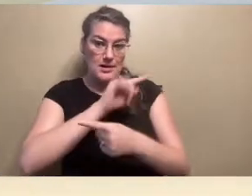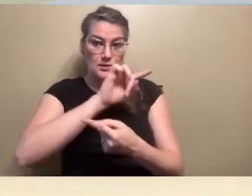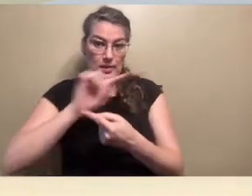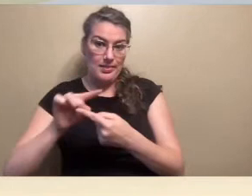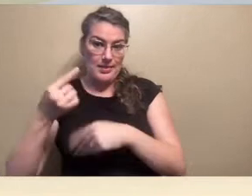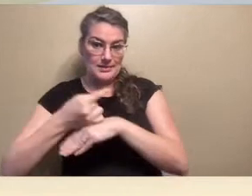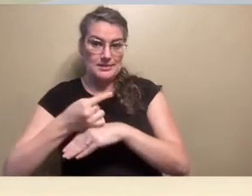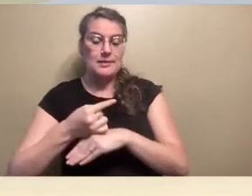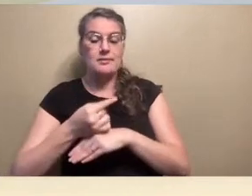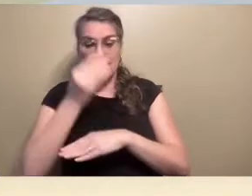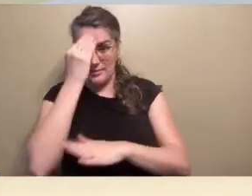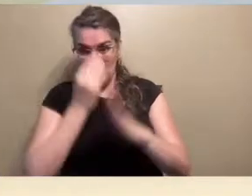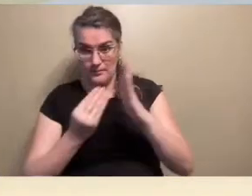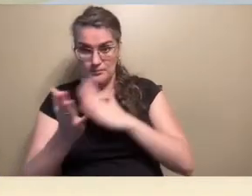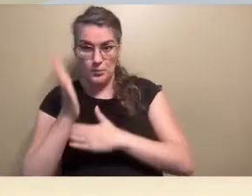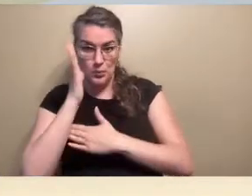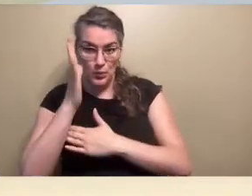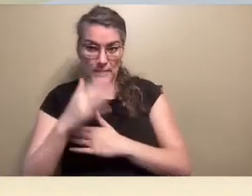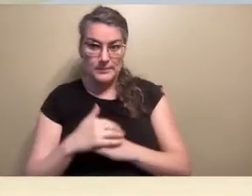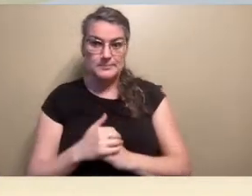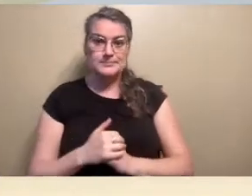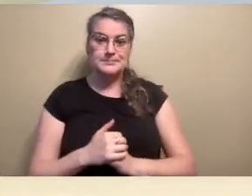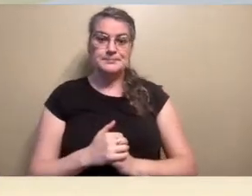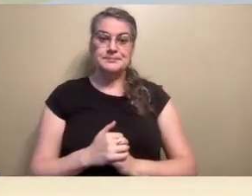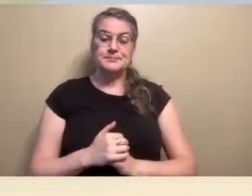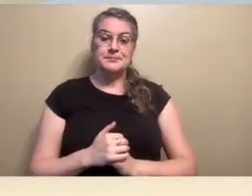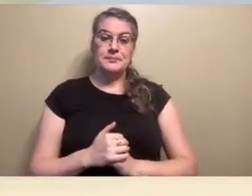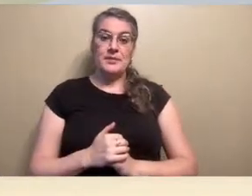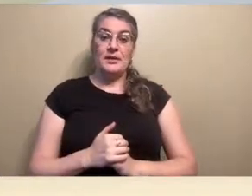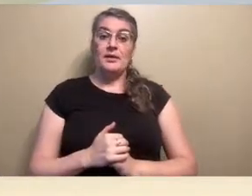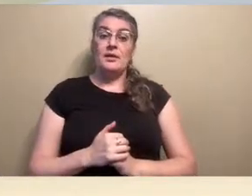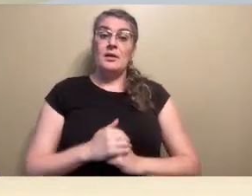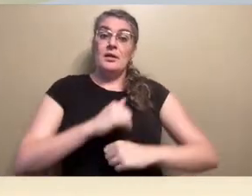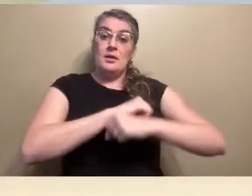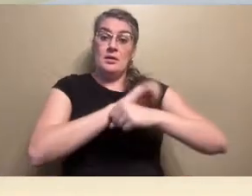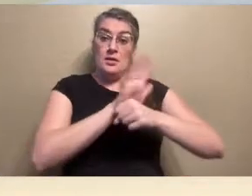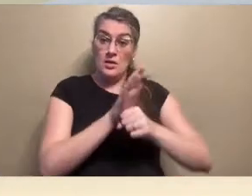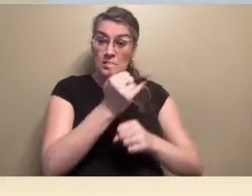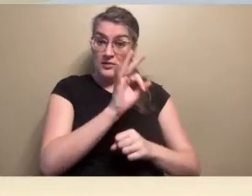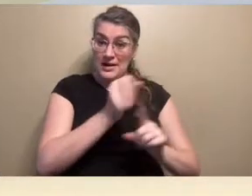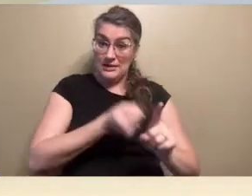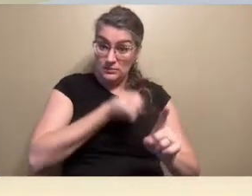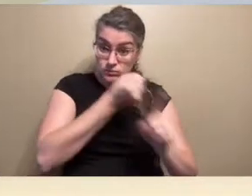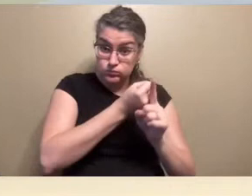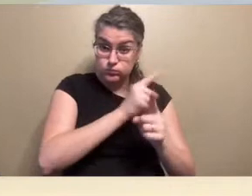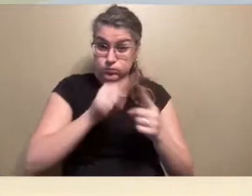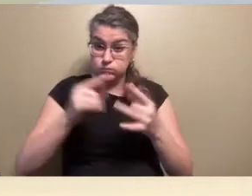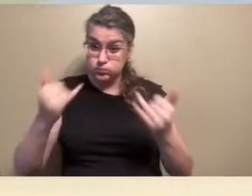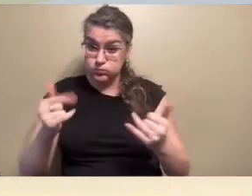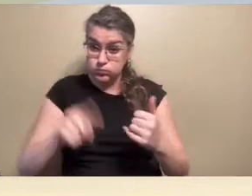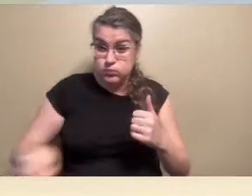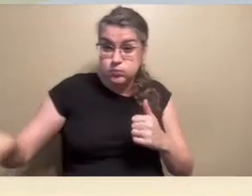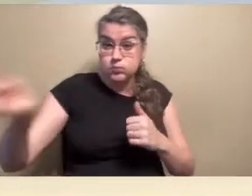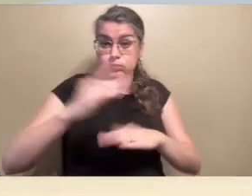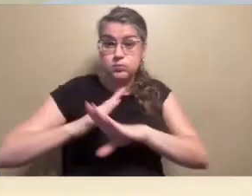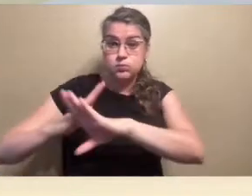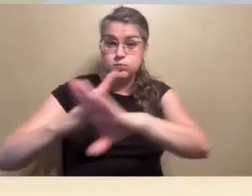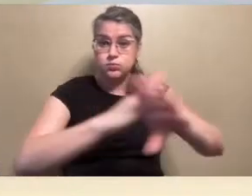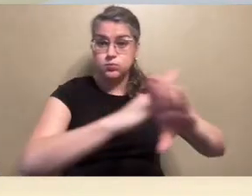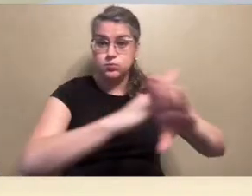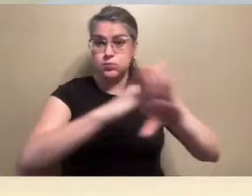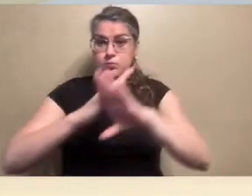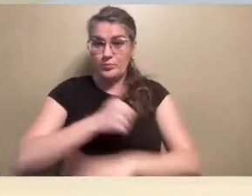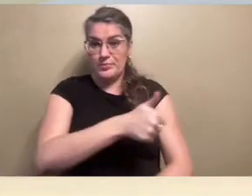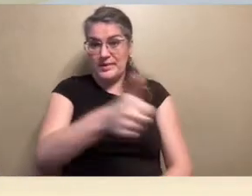Throughout the pandemic, island residents have made sacrifices to protect themselves and others. Thanks to the dedication and support